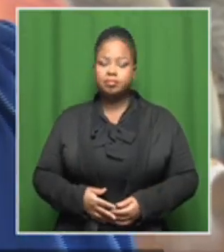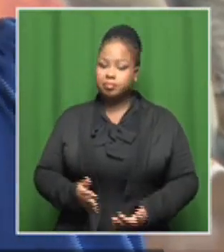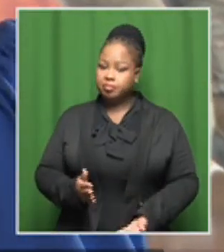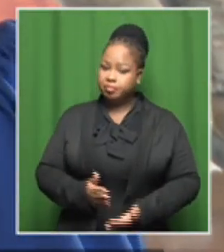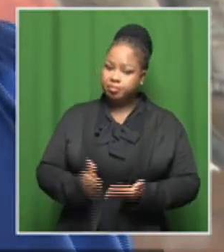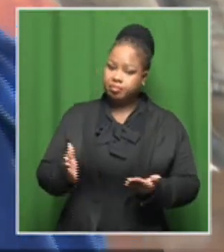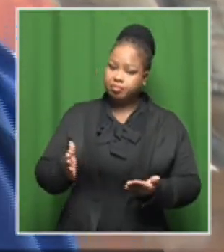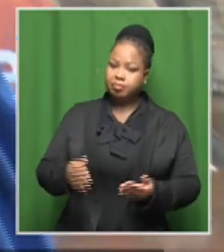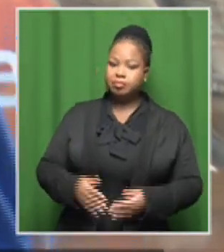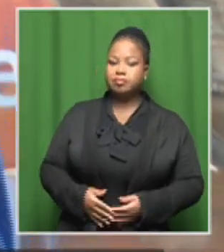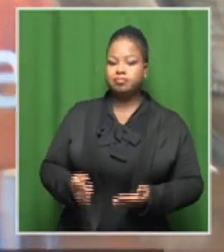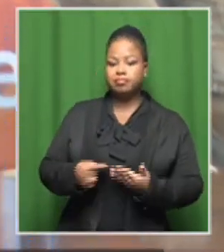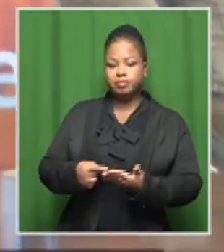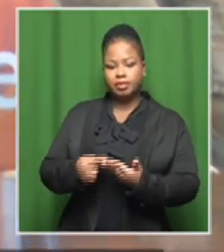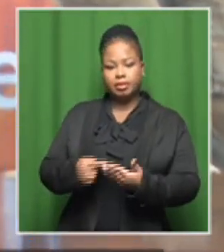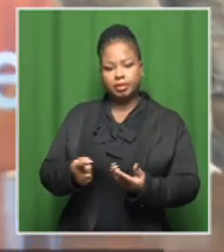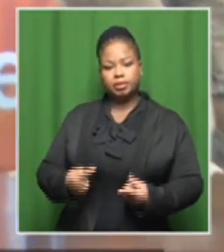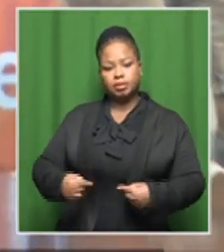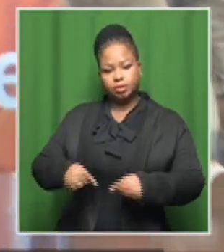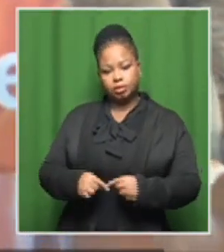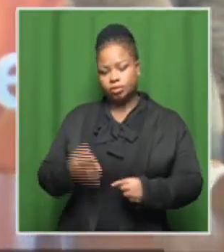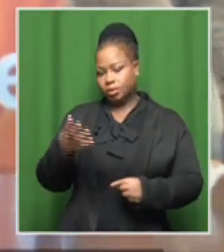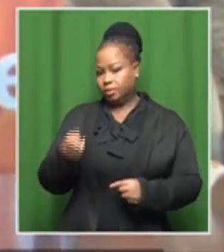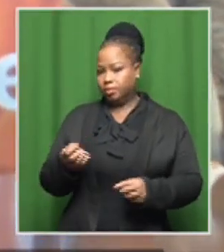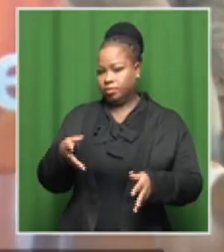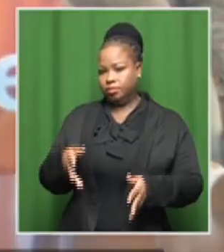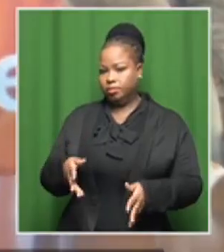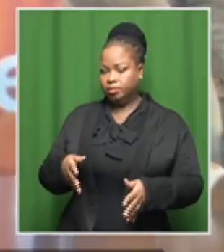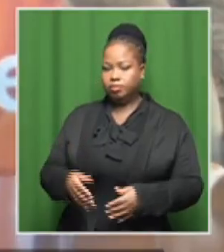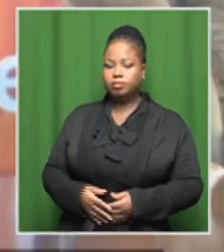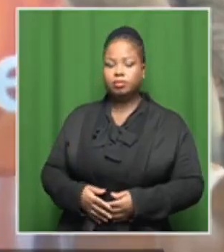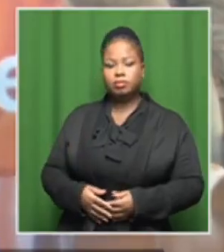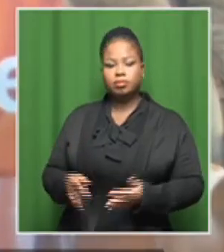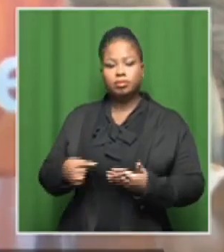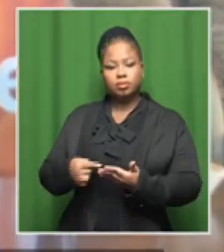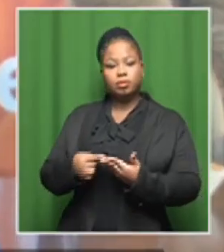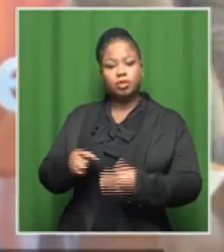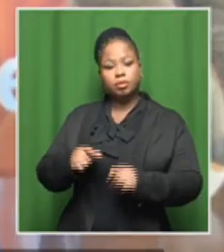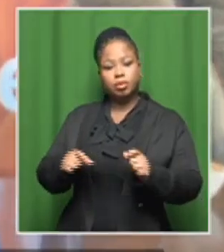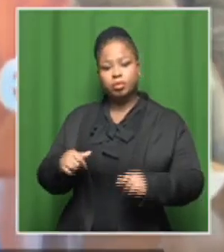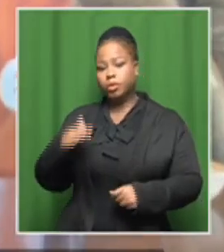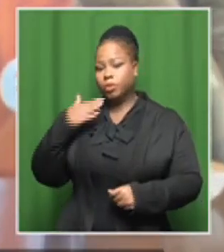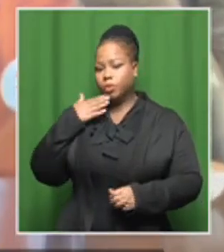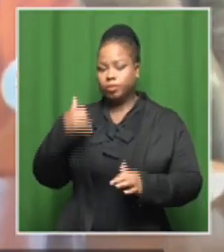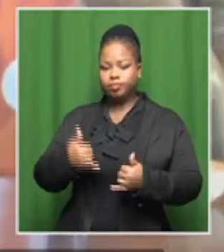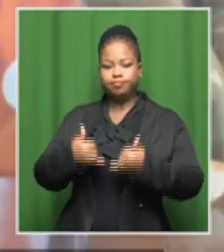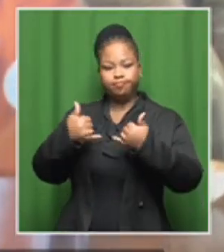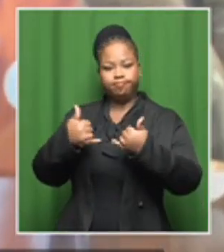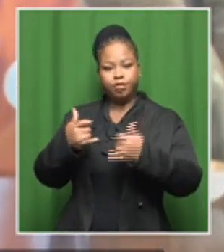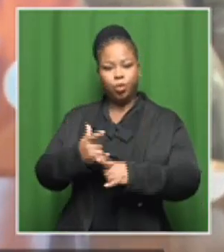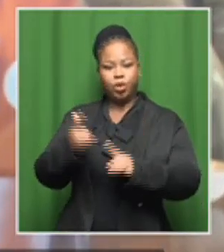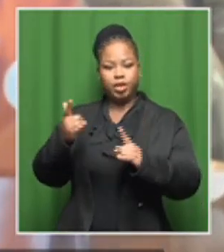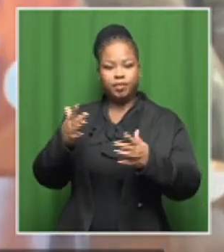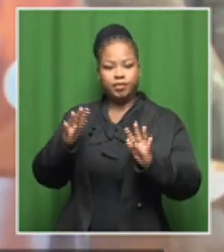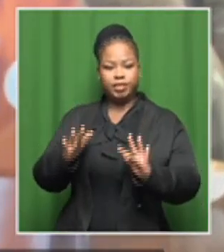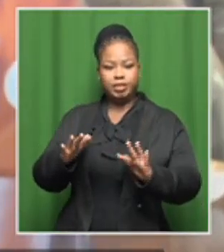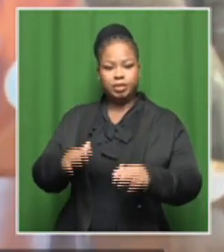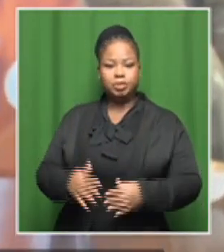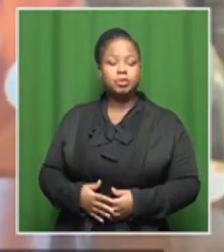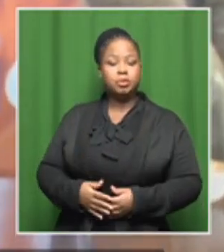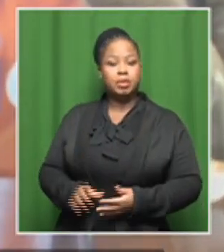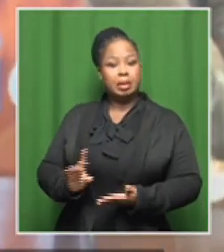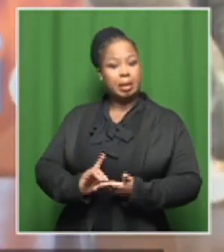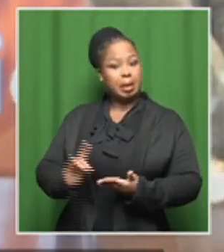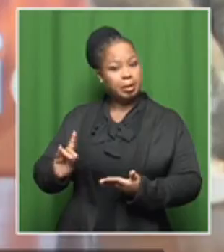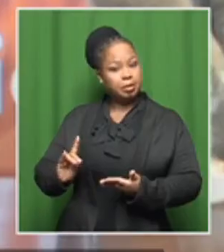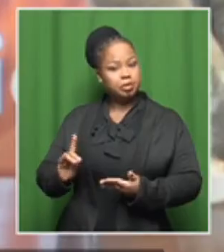the discussions that we had, speaking to the awardees who all walked away with handsome cash prizes,